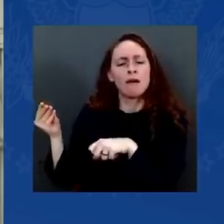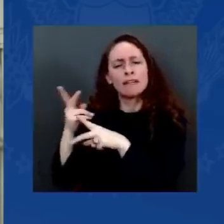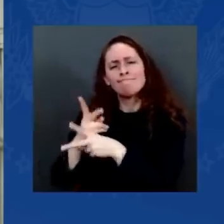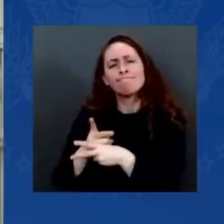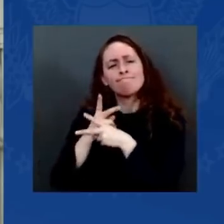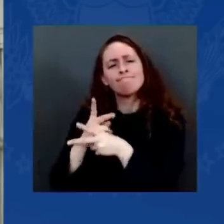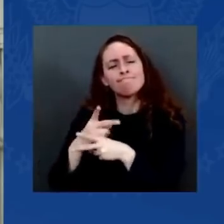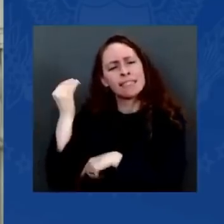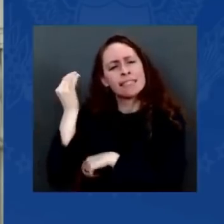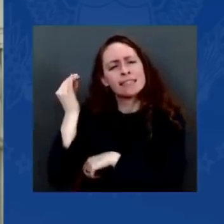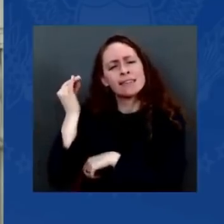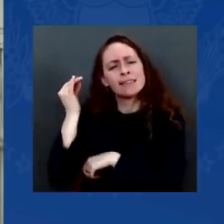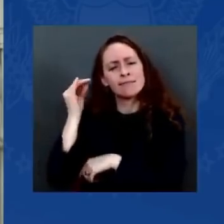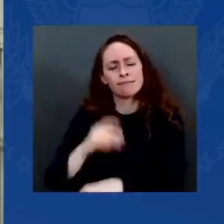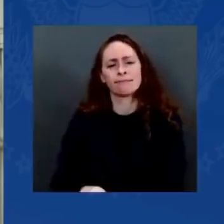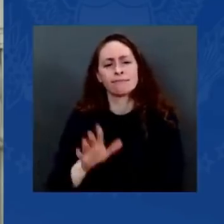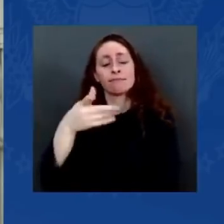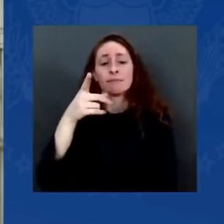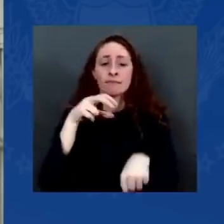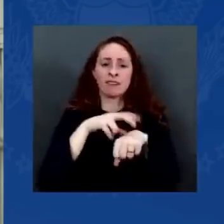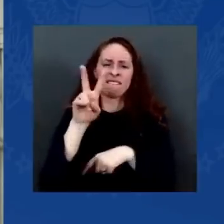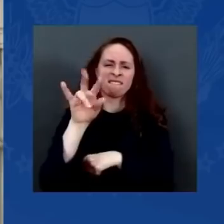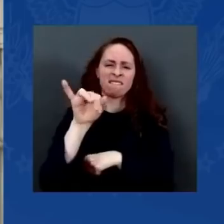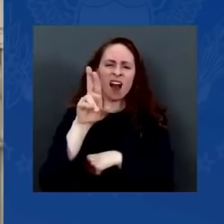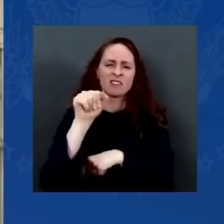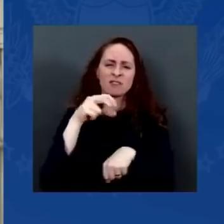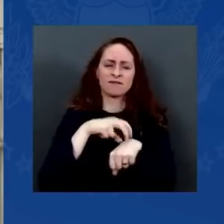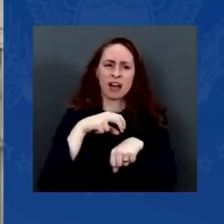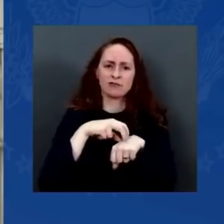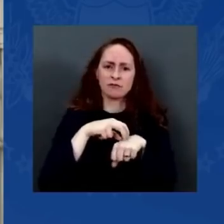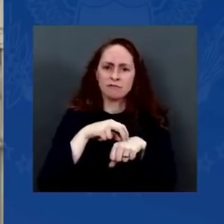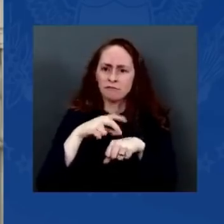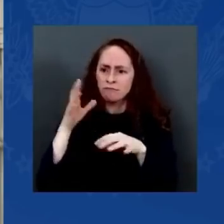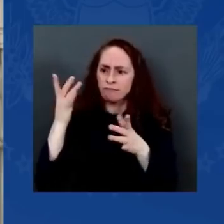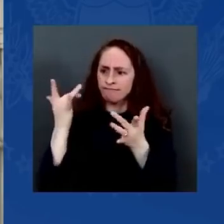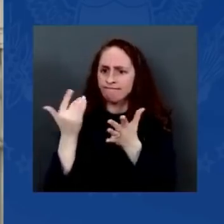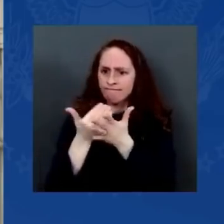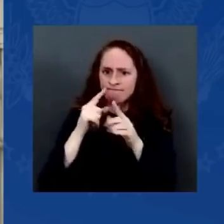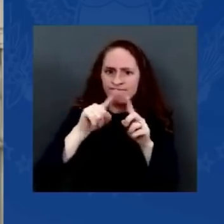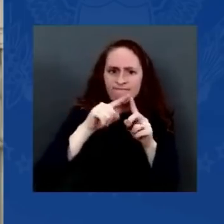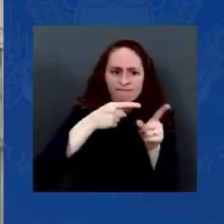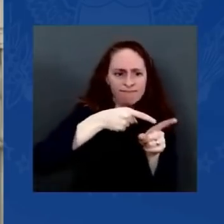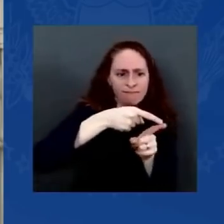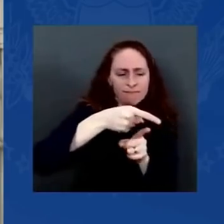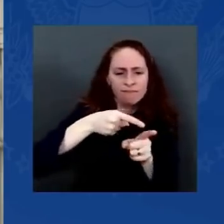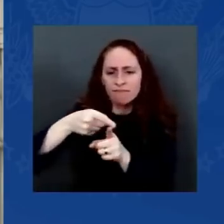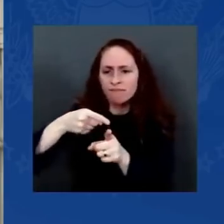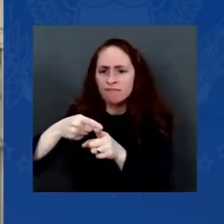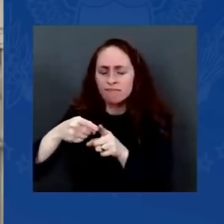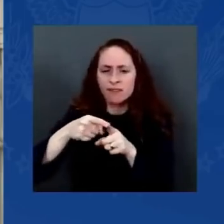form that may be deadlier than the ones that have come before. Let me say again and again and again and